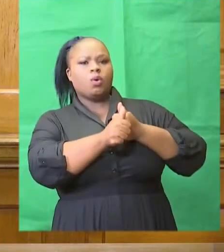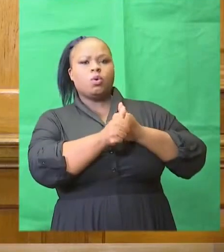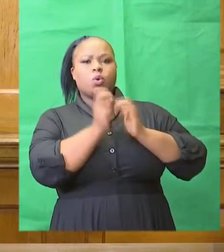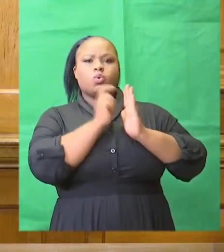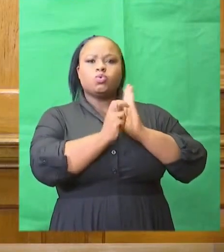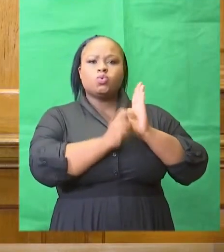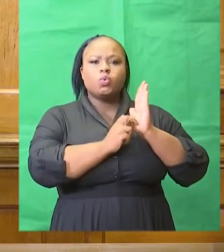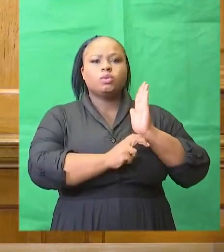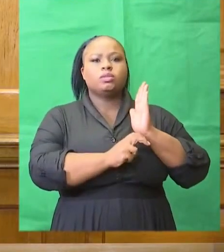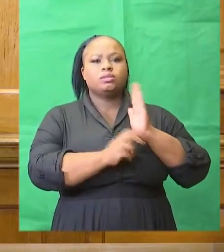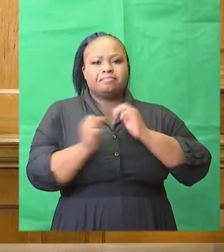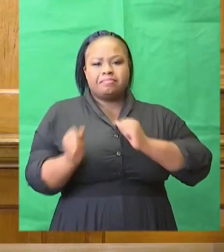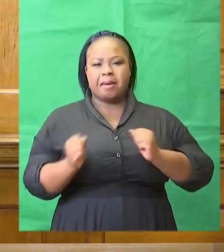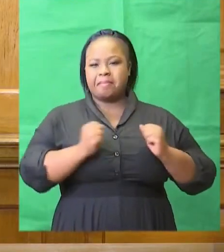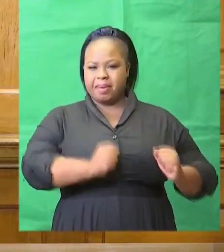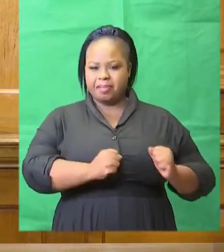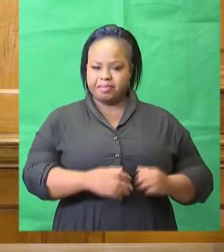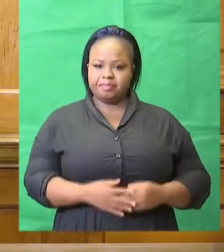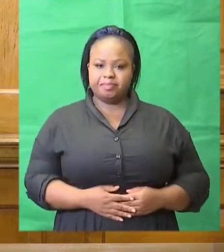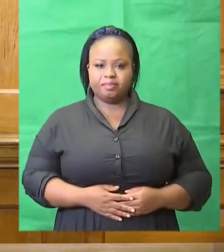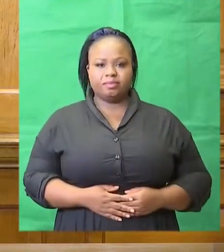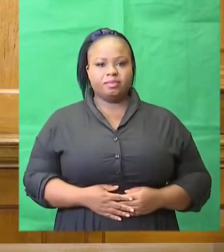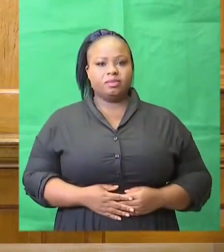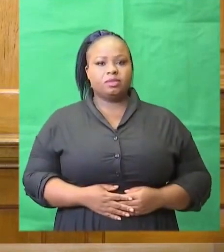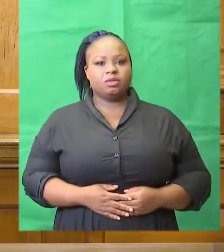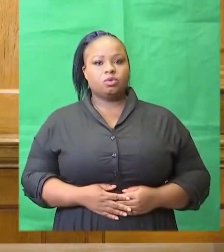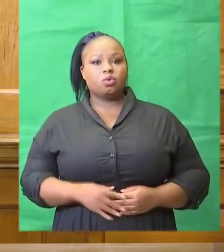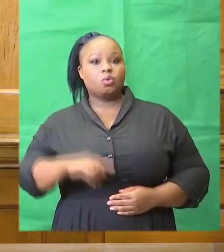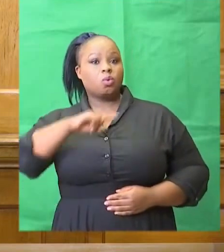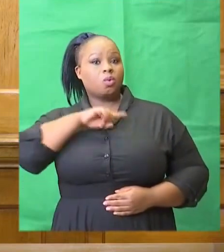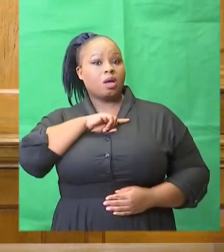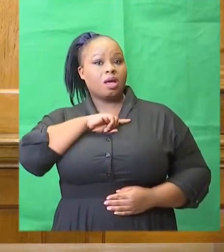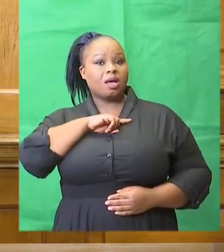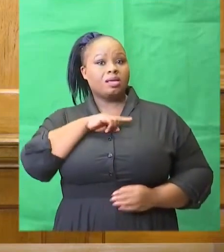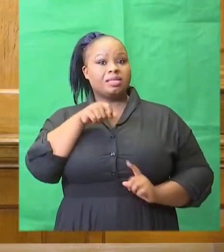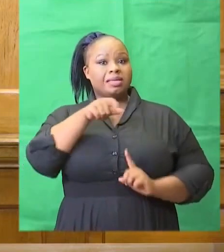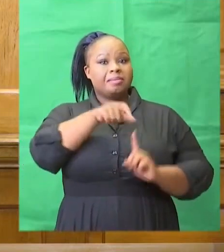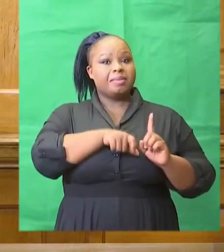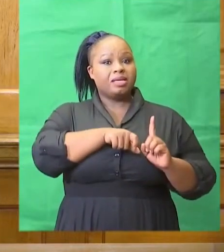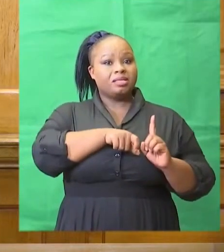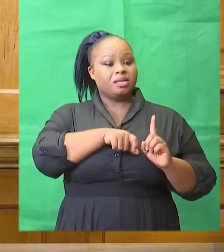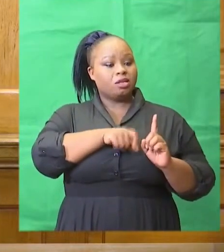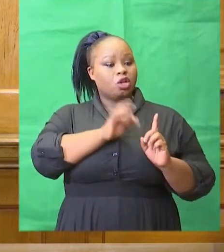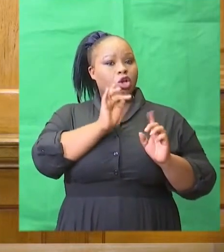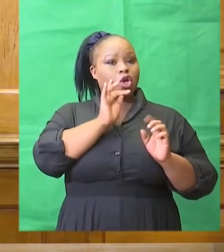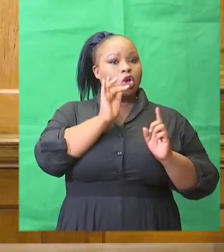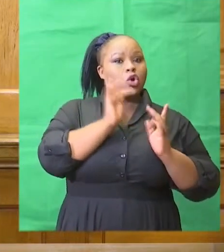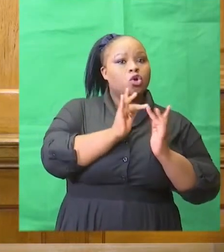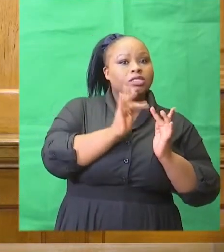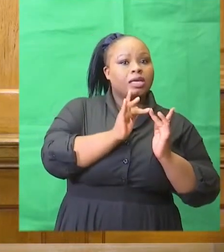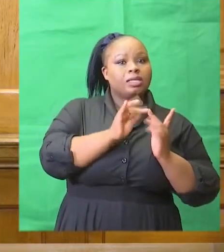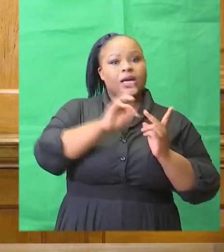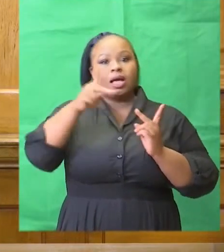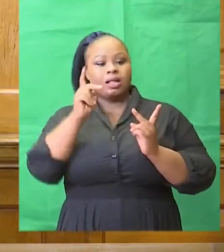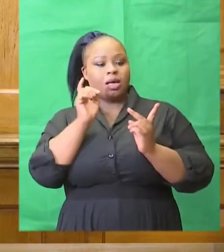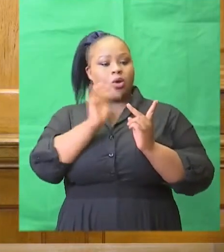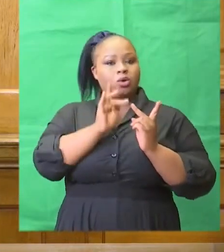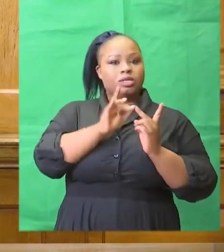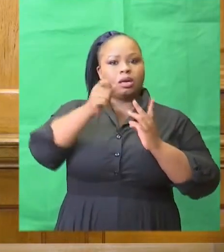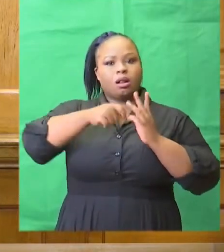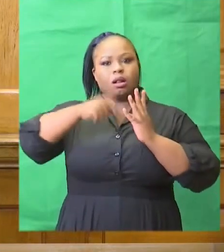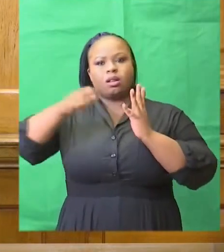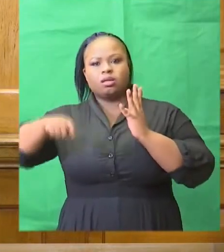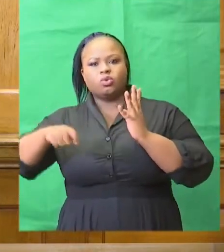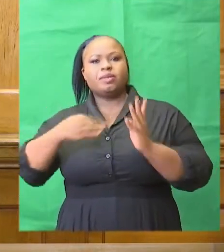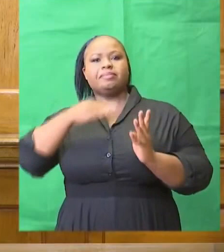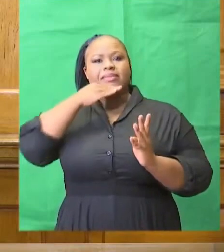observed. Every additional contact we have increases our risk of becoming infected or